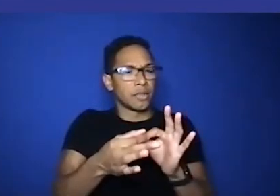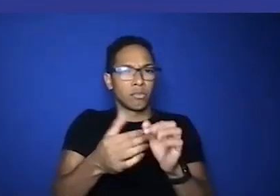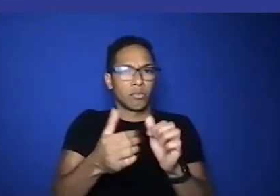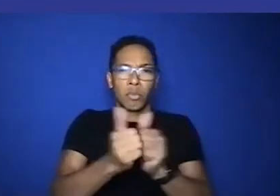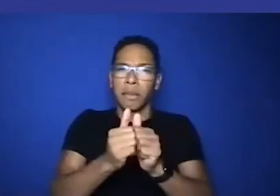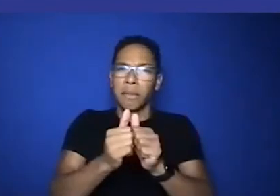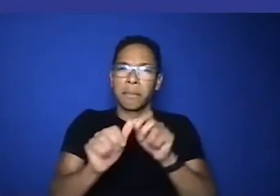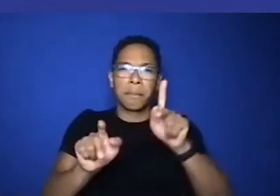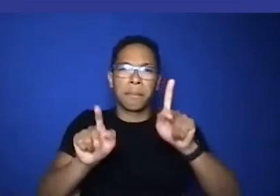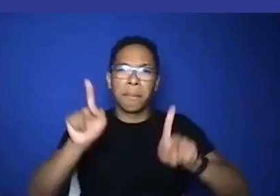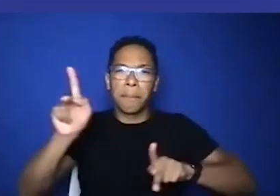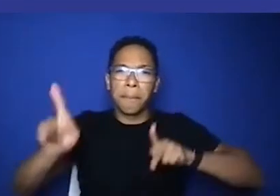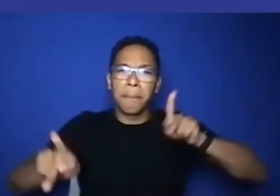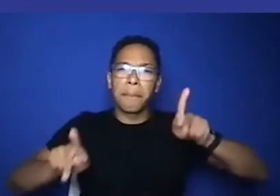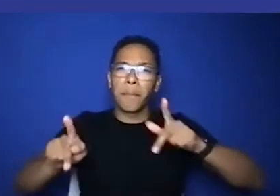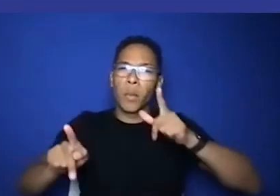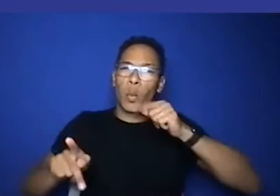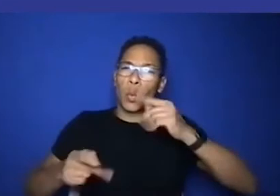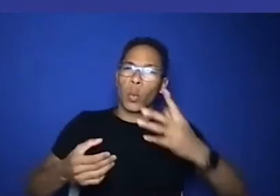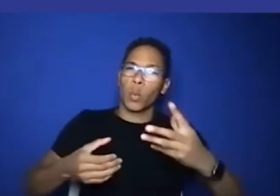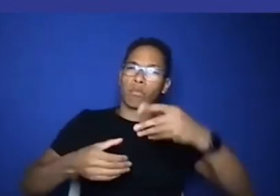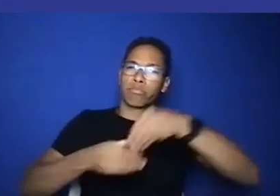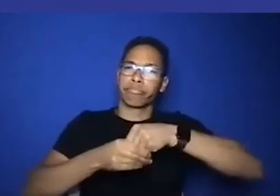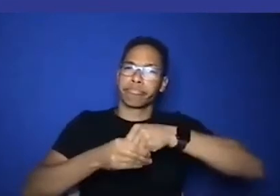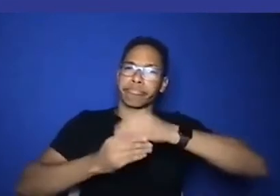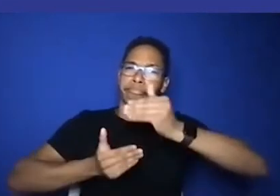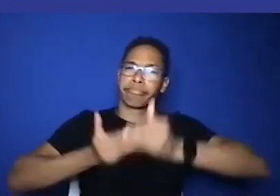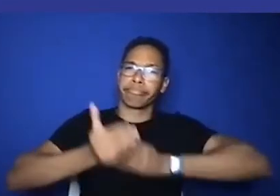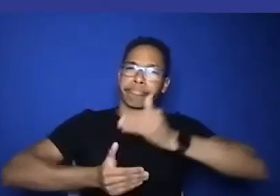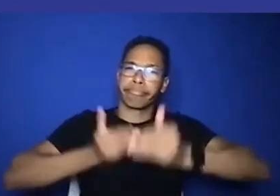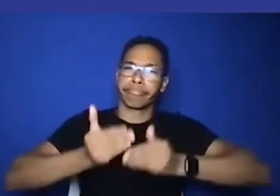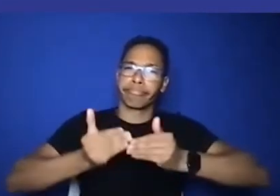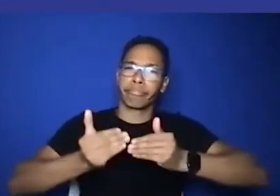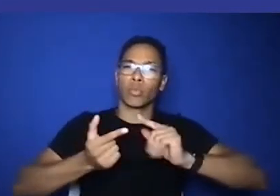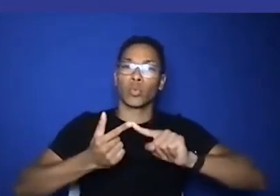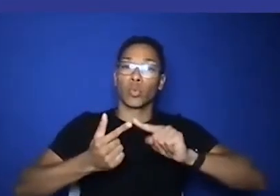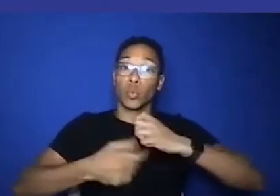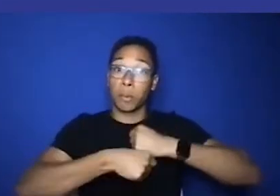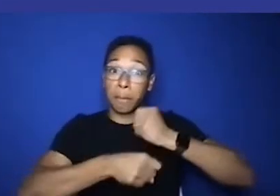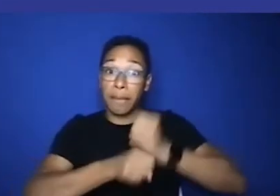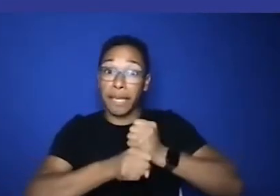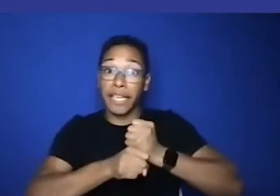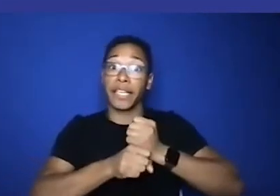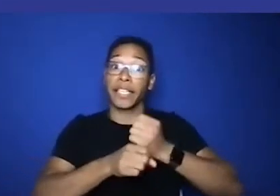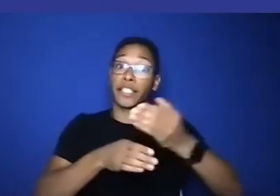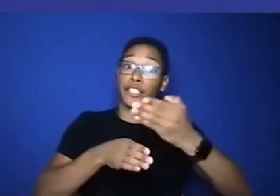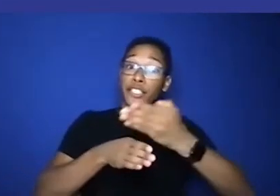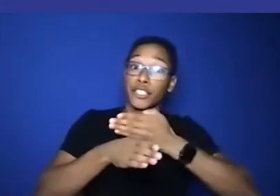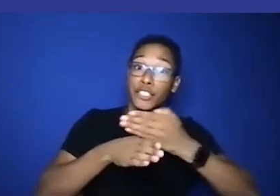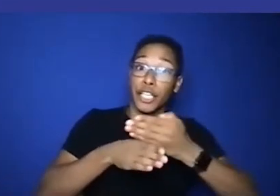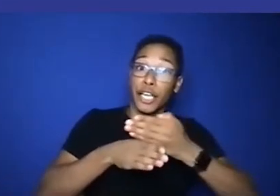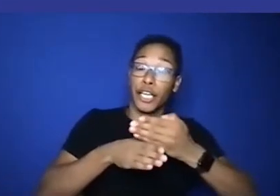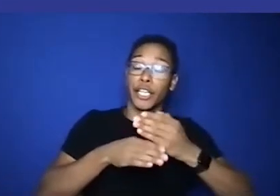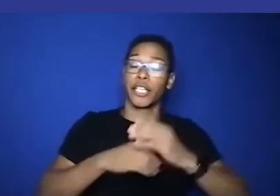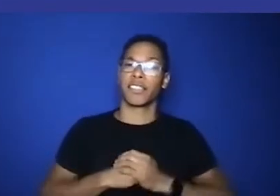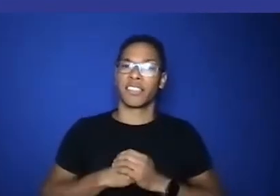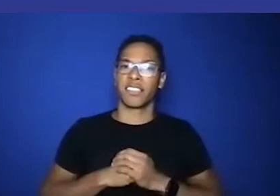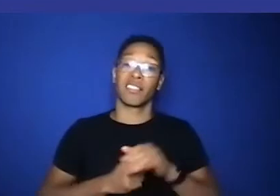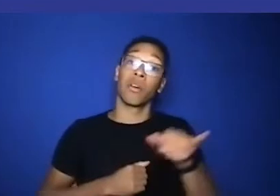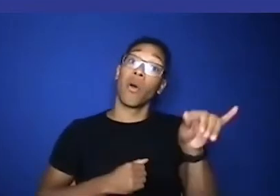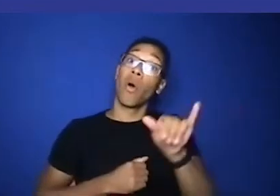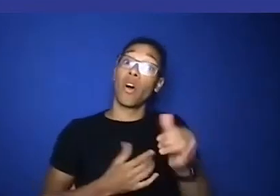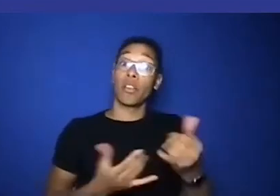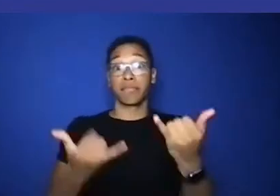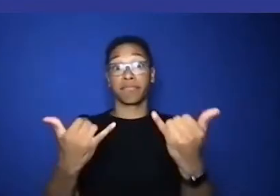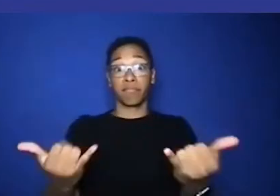people who have been part of that process of making and sharing that work? And then also, how are we, like, in this moment of,